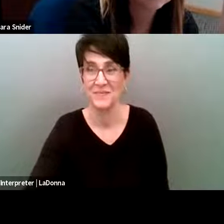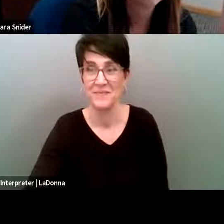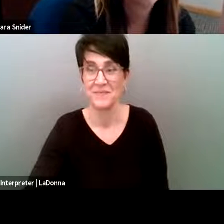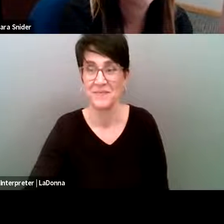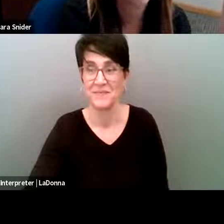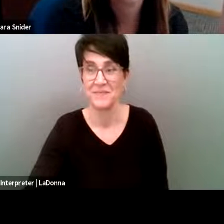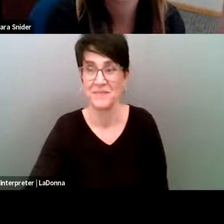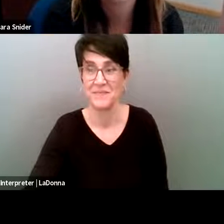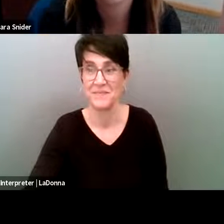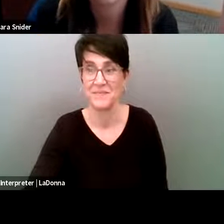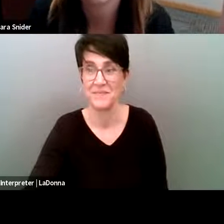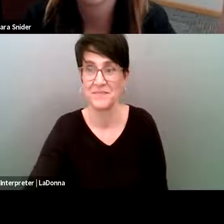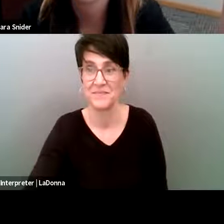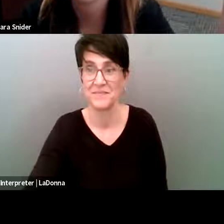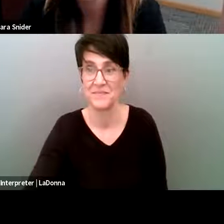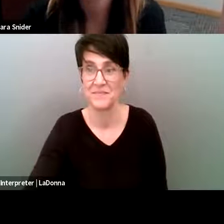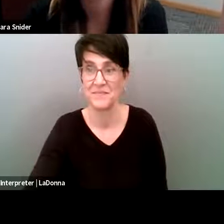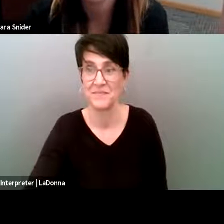Thank you, Kelly.